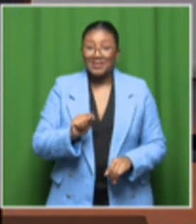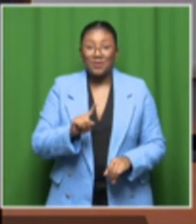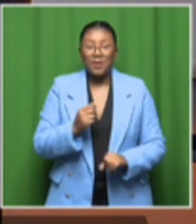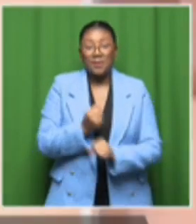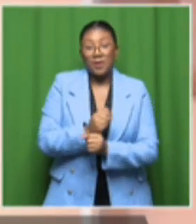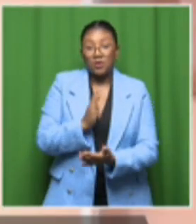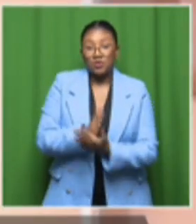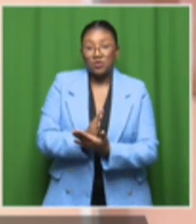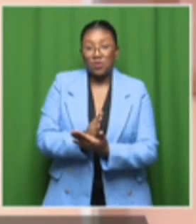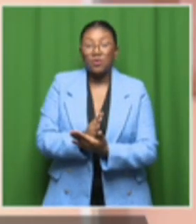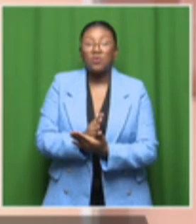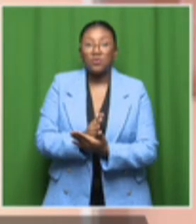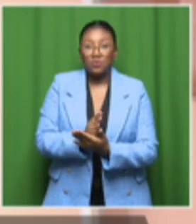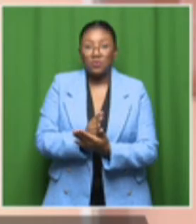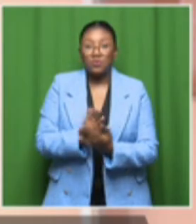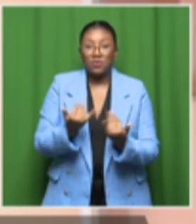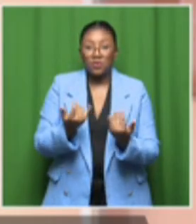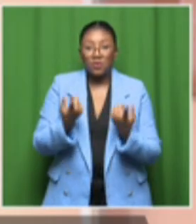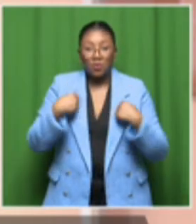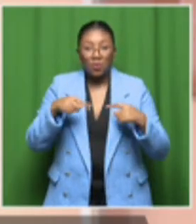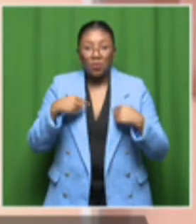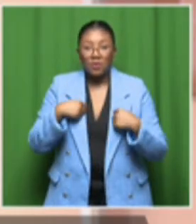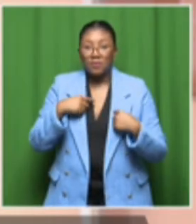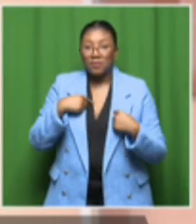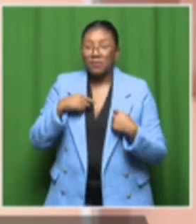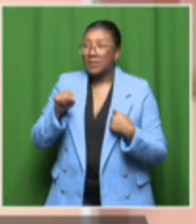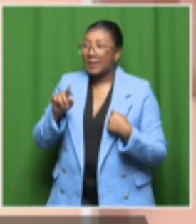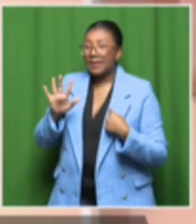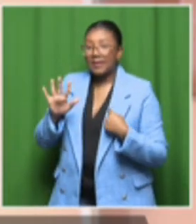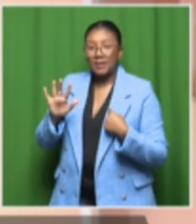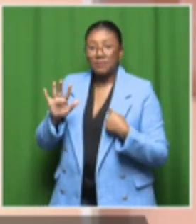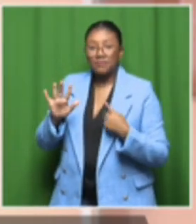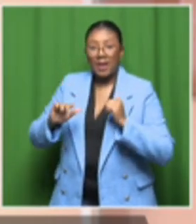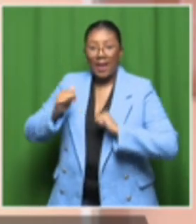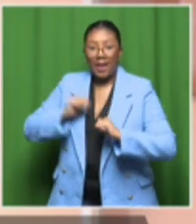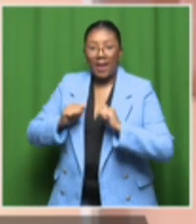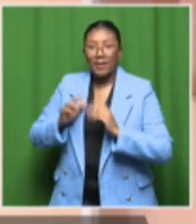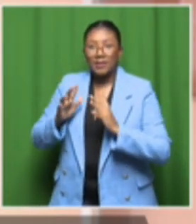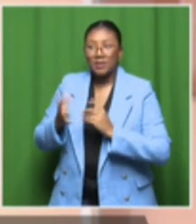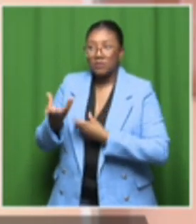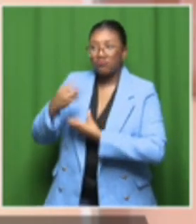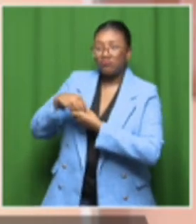only get commercial artists to perform, we get non-commercial artists. We work with